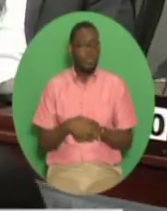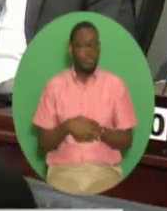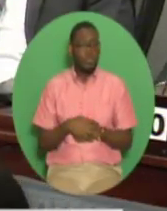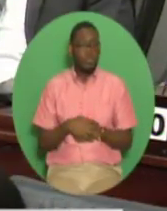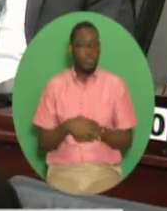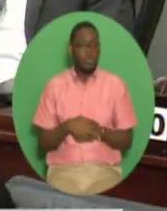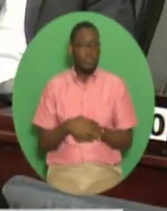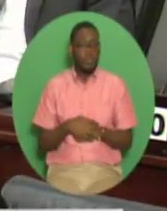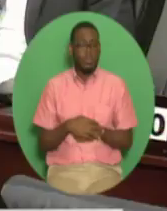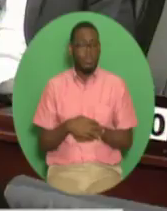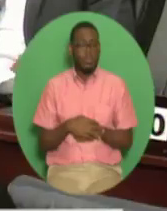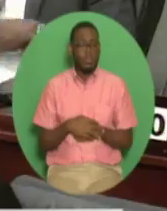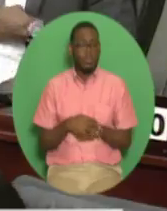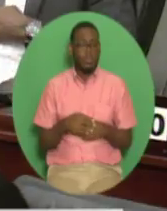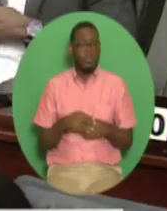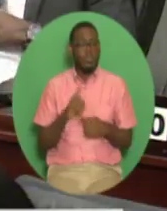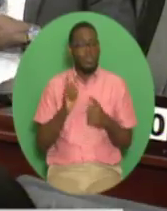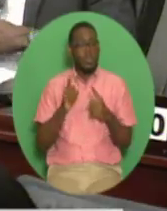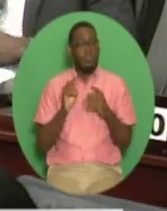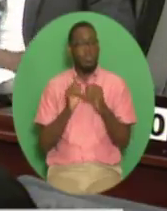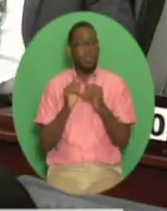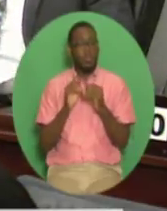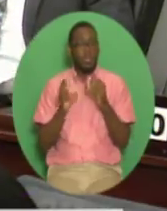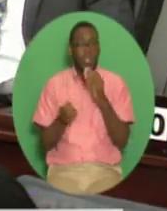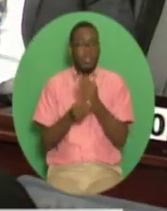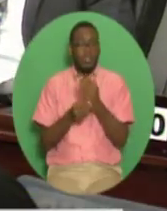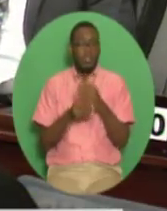I will go no further.